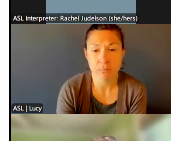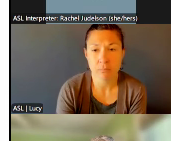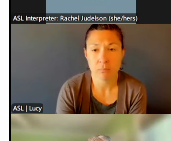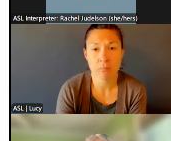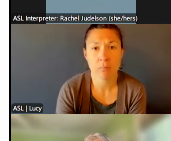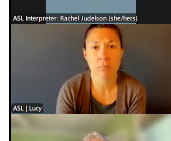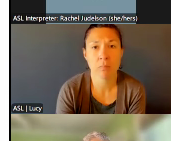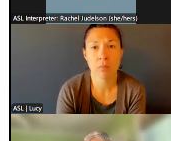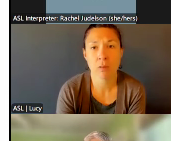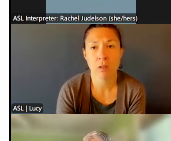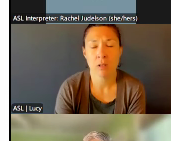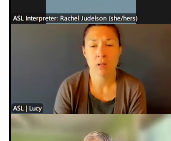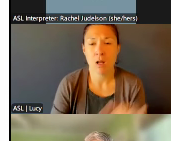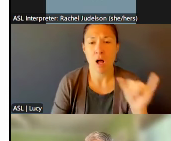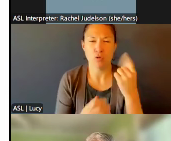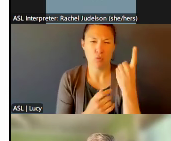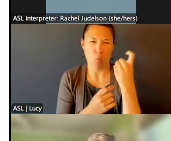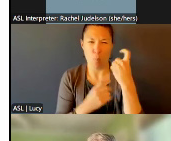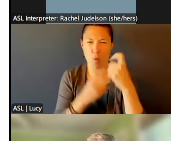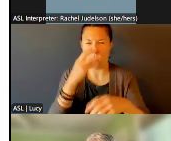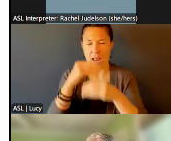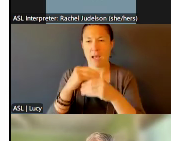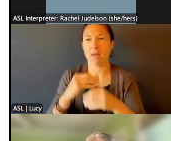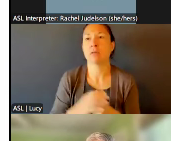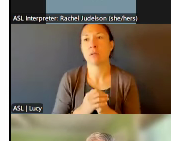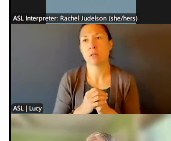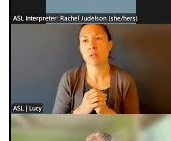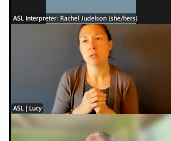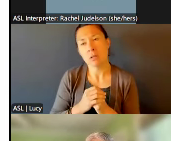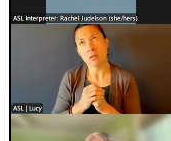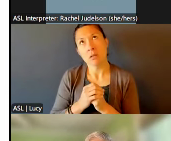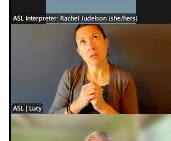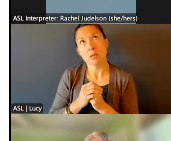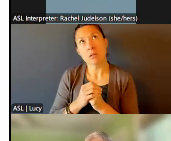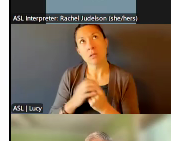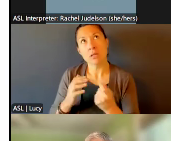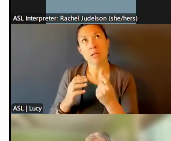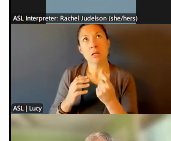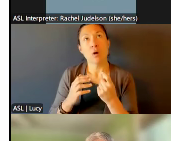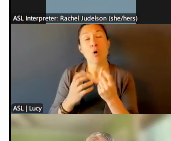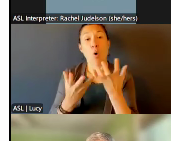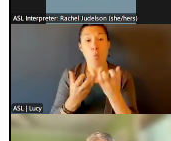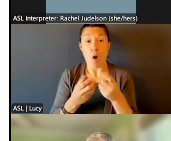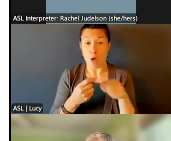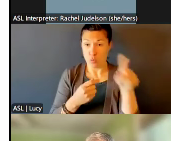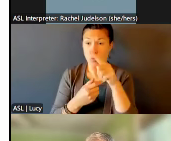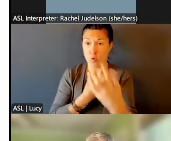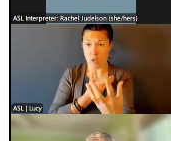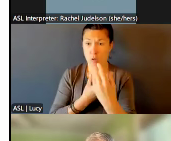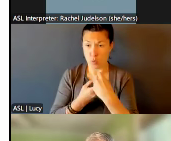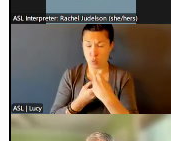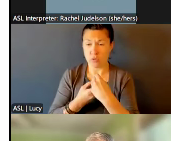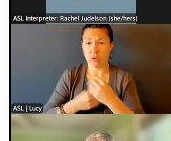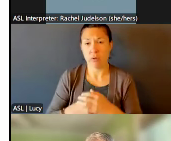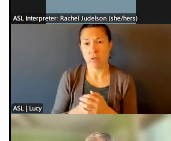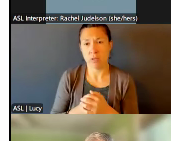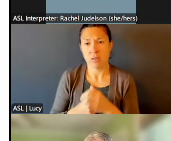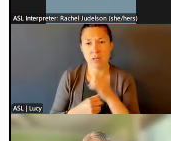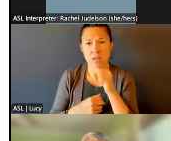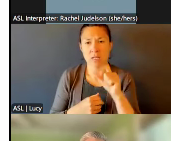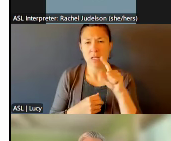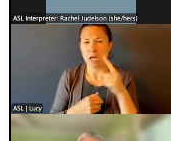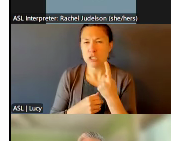that when we say we want you to be inclusive, it's not just about theoretical